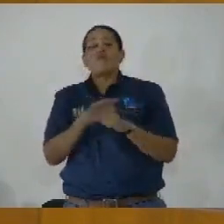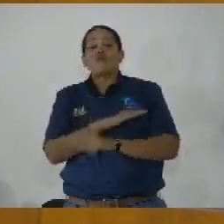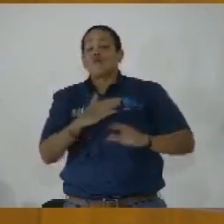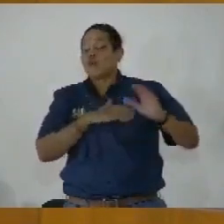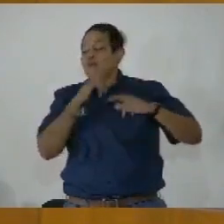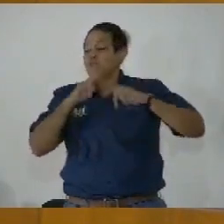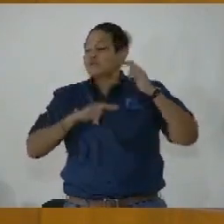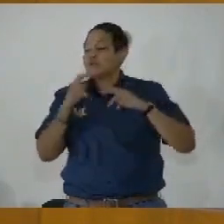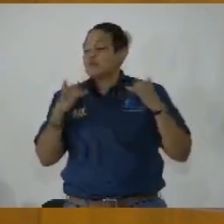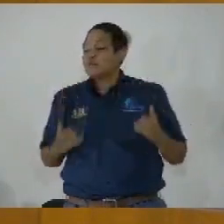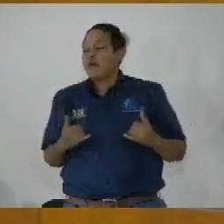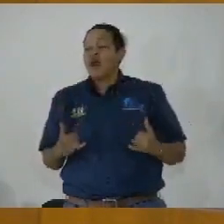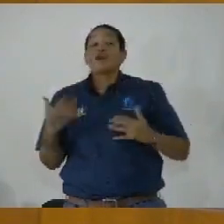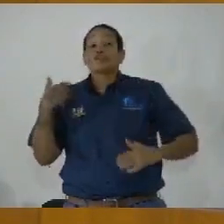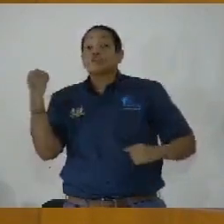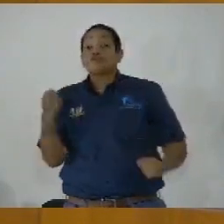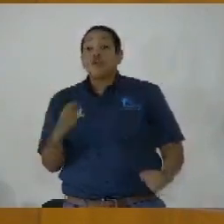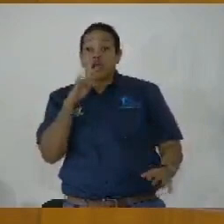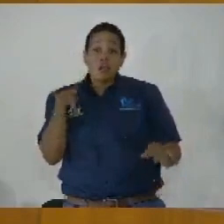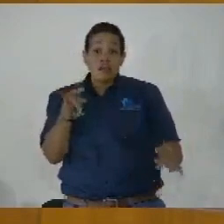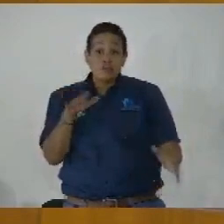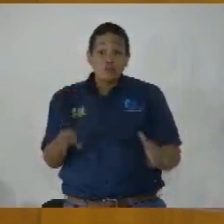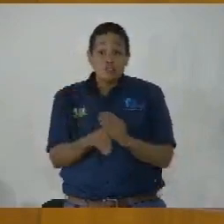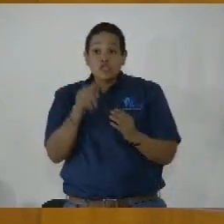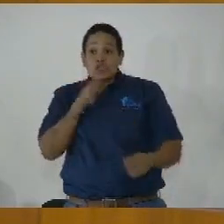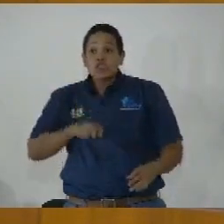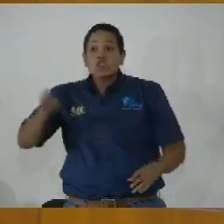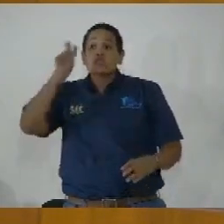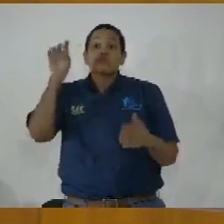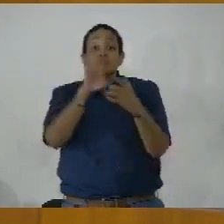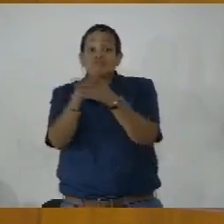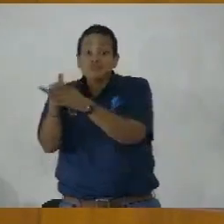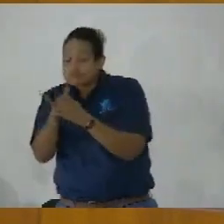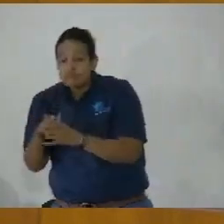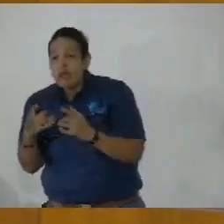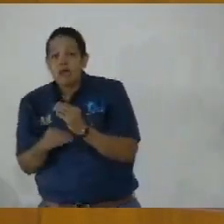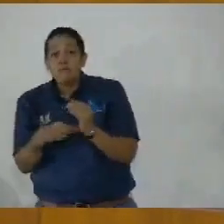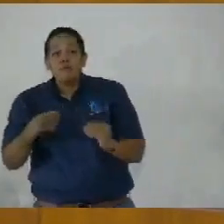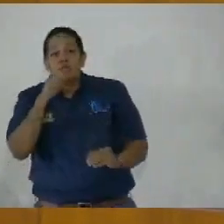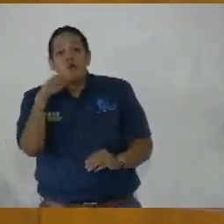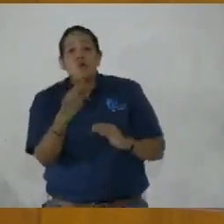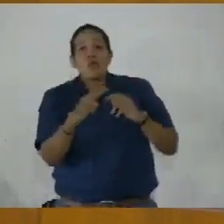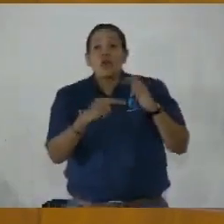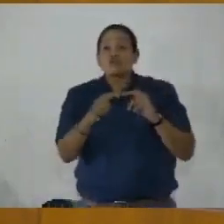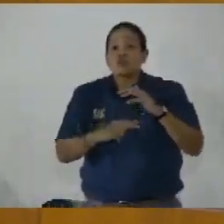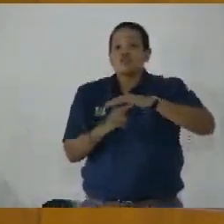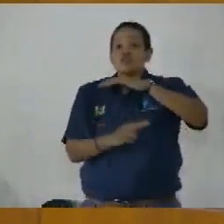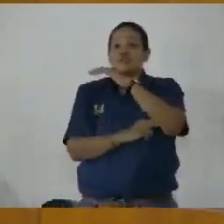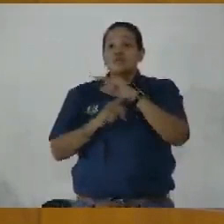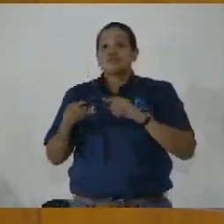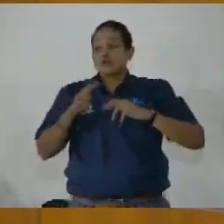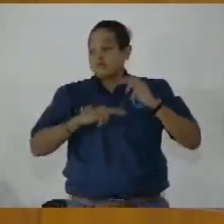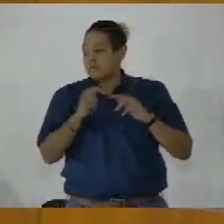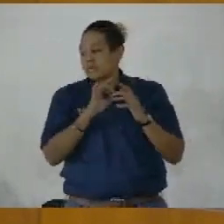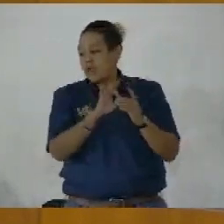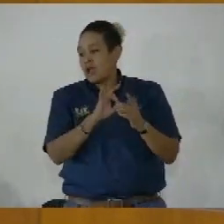building modern, resilient, and efficient transportation networks. We're not just constructing bridges, but building